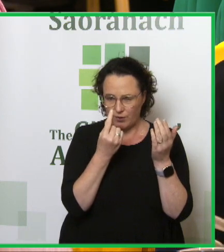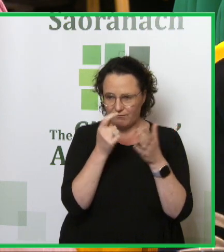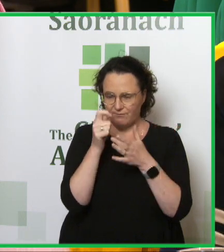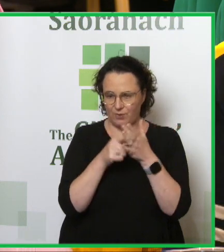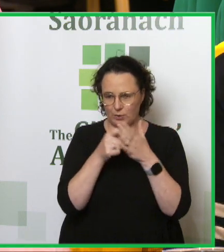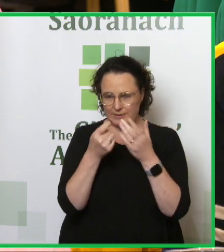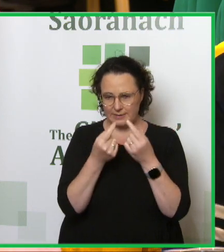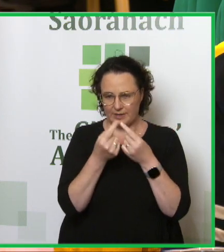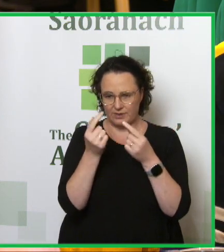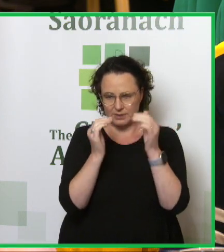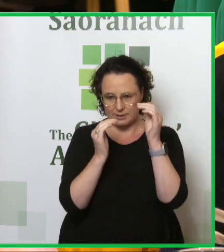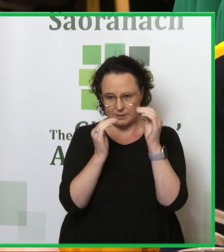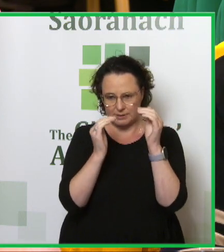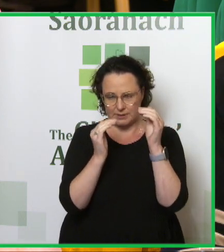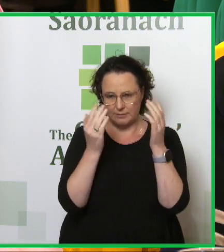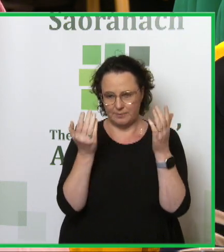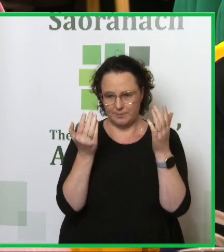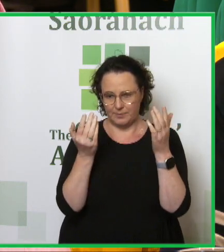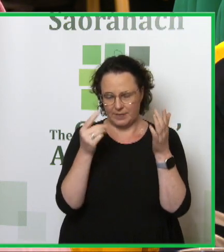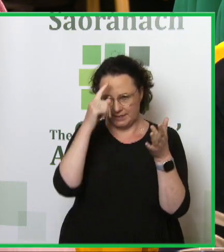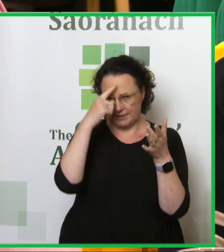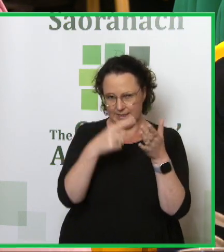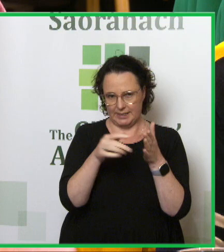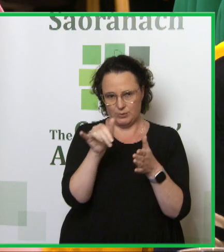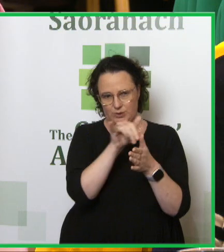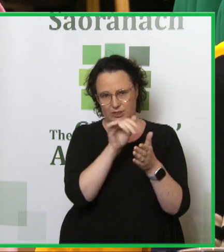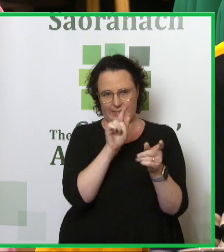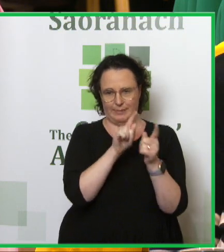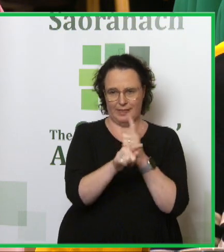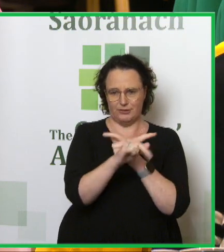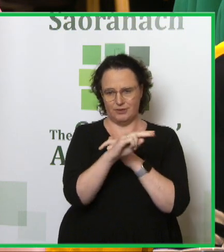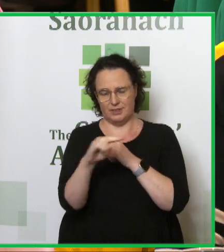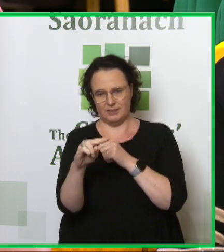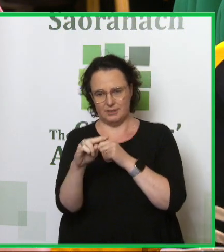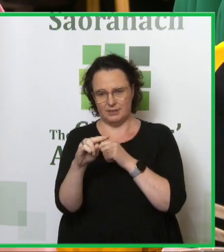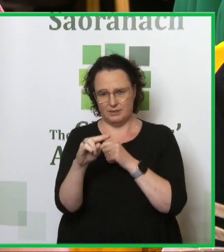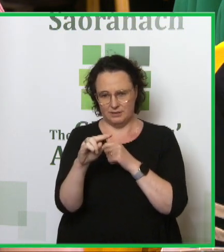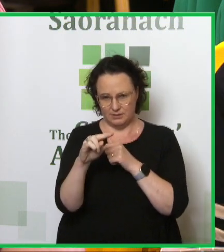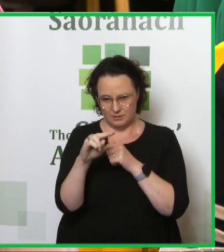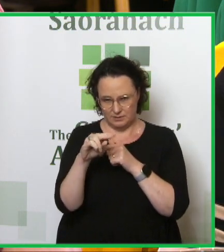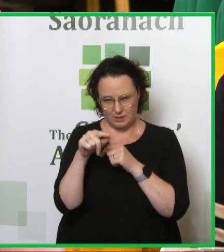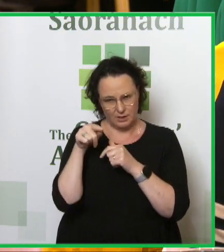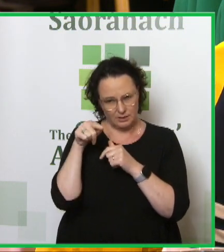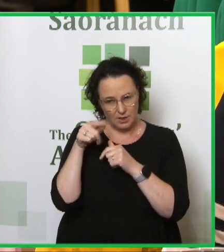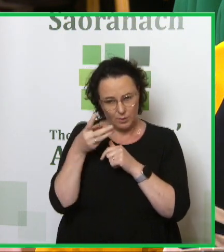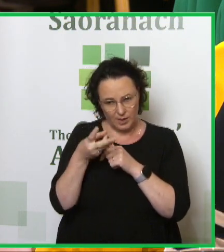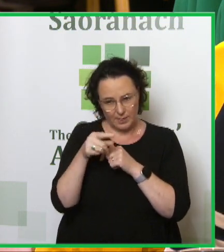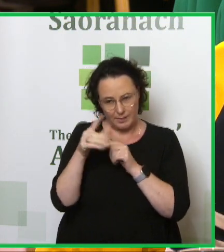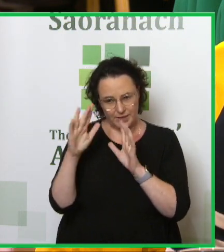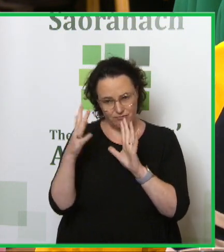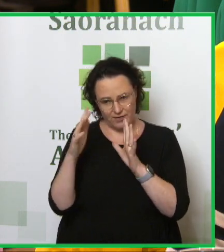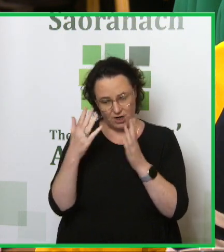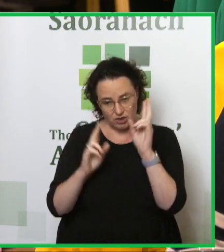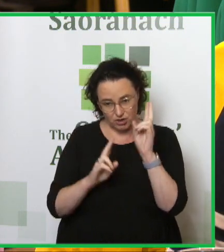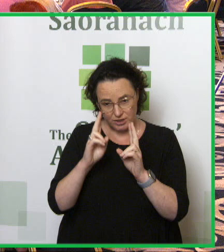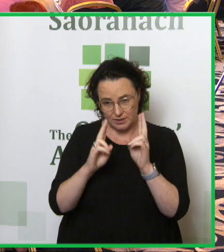vote being the one that decides which one gets passed. Like, would that be reflected, and should that be reflected?